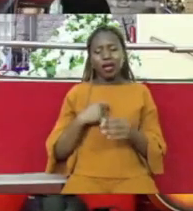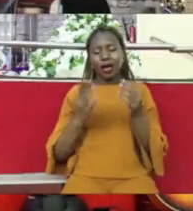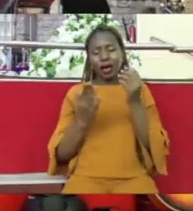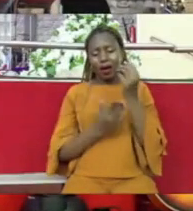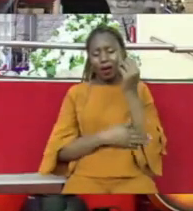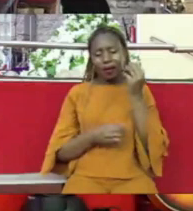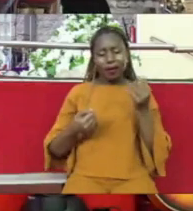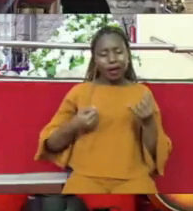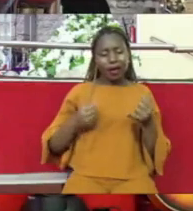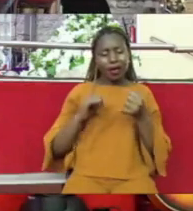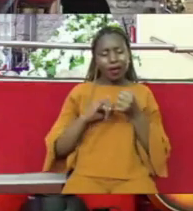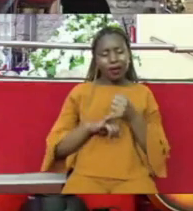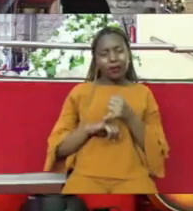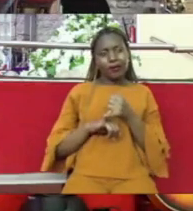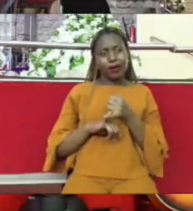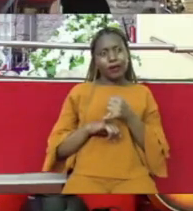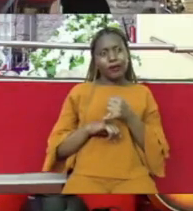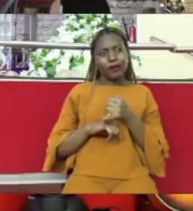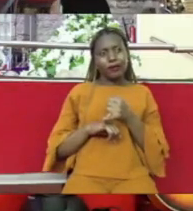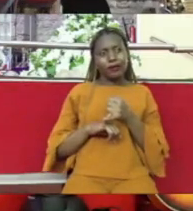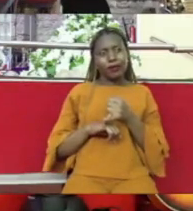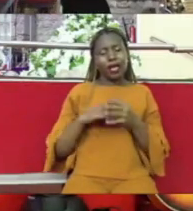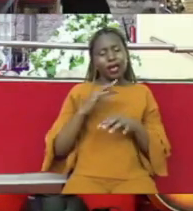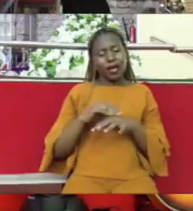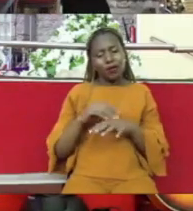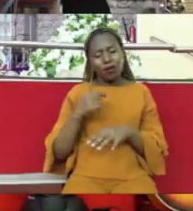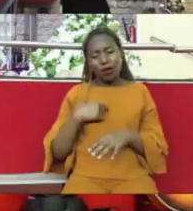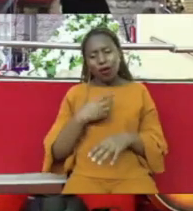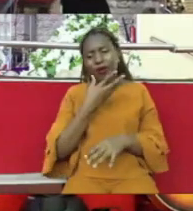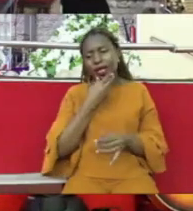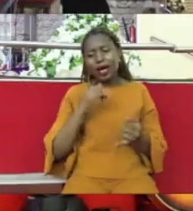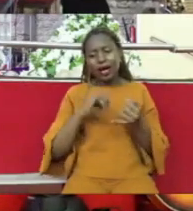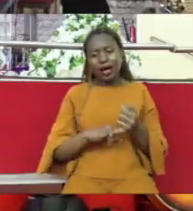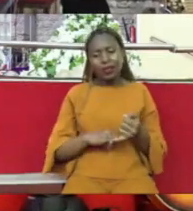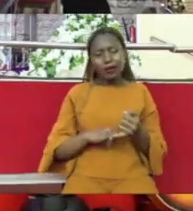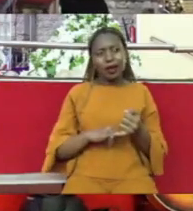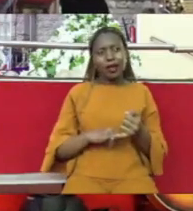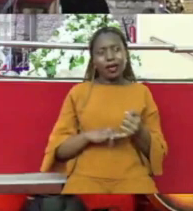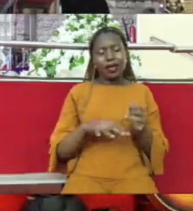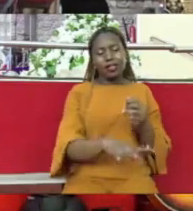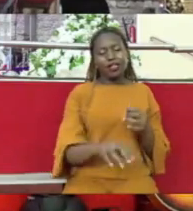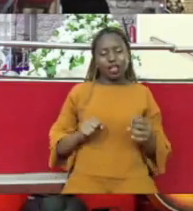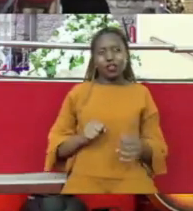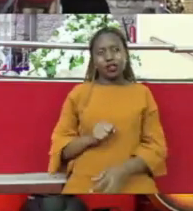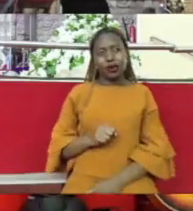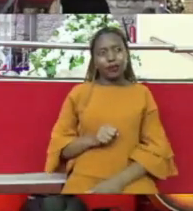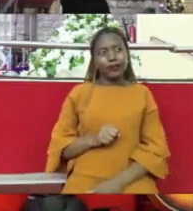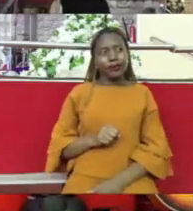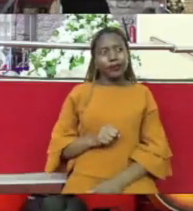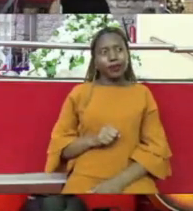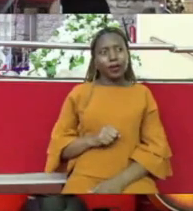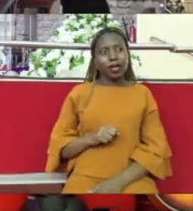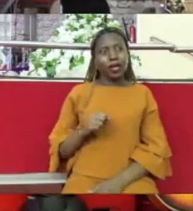kupiga mke. They have called me a husband snatcher. Wakaniita mwanamke wa kunyakua waume za wenyewe. They have called me mpango